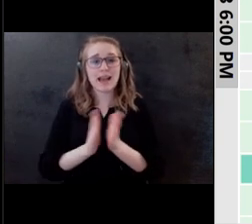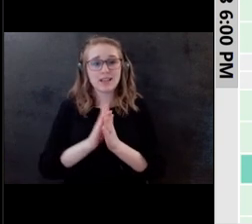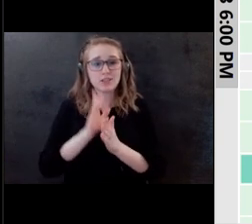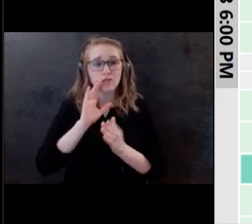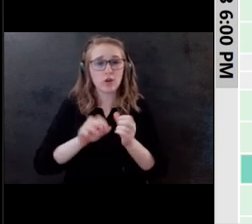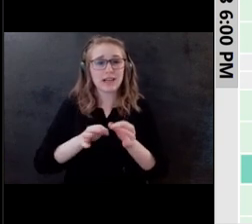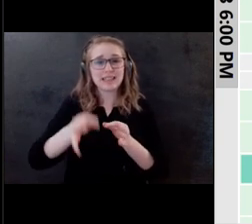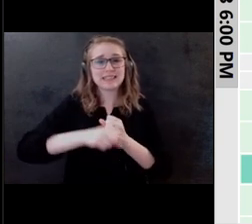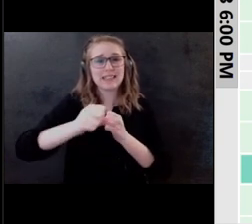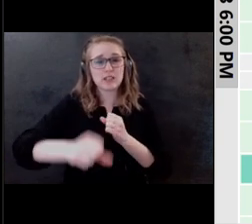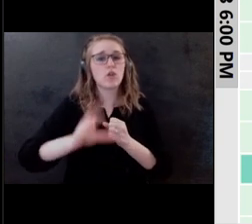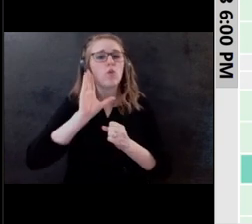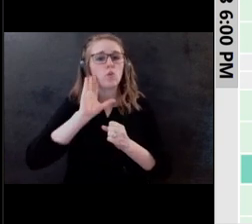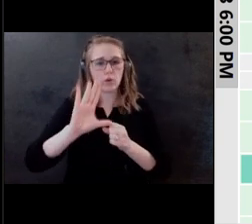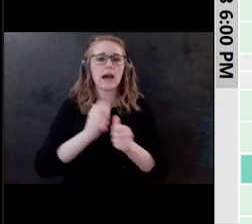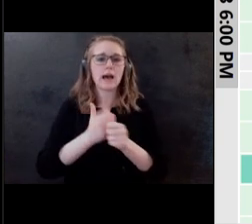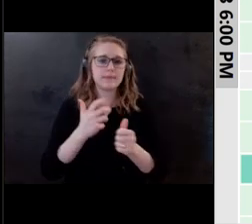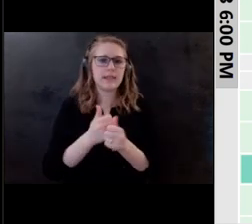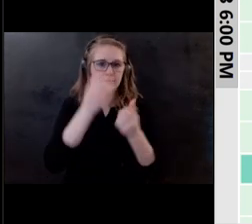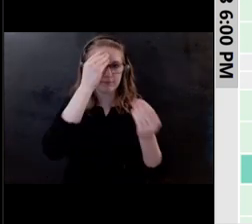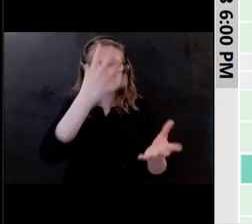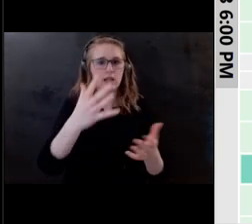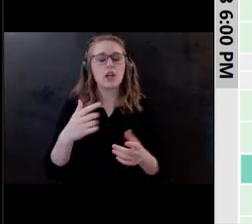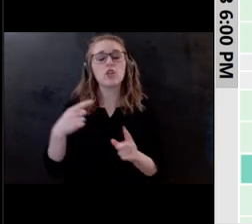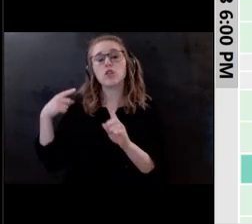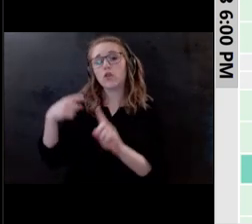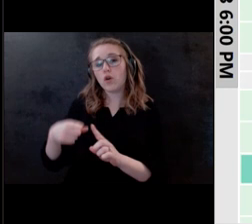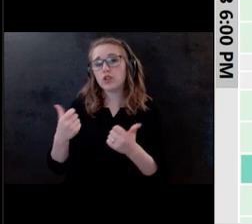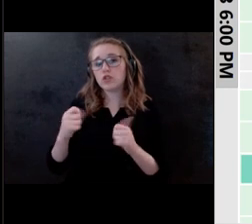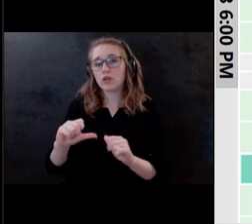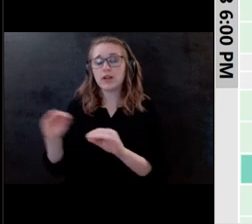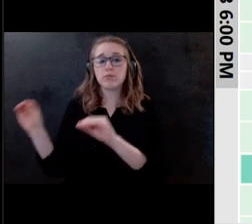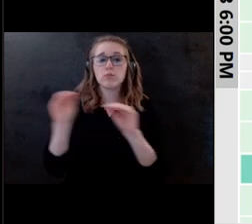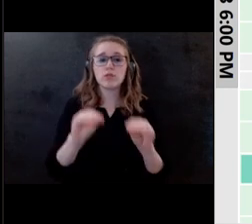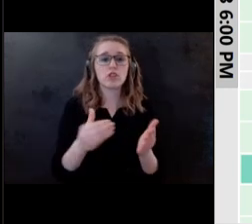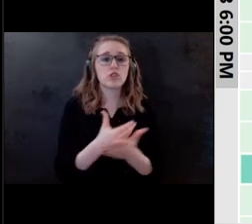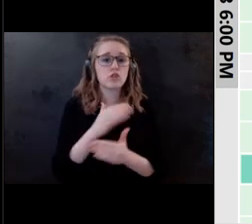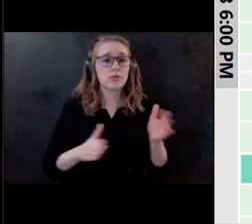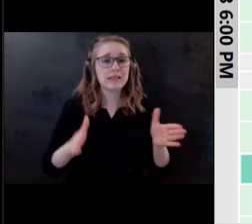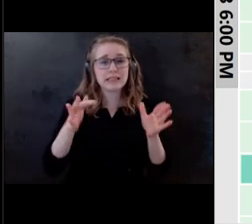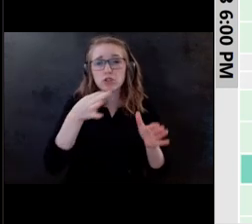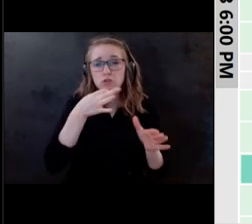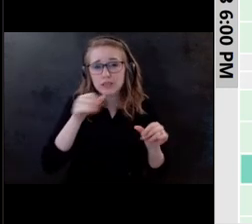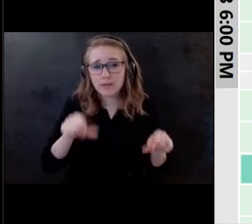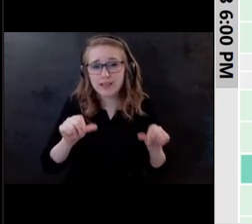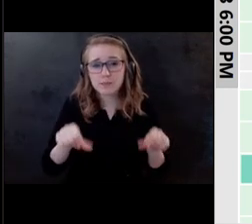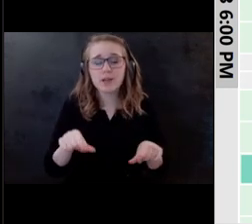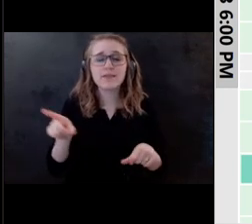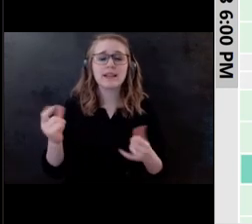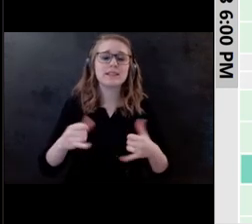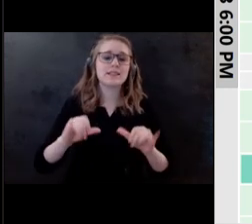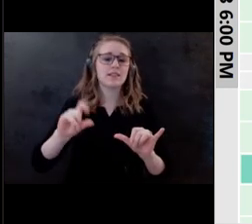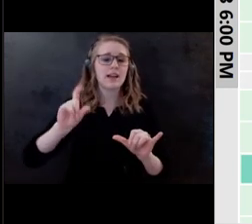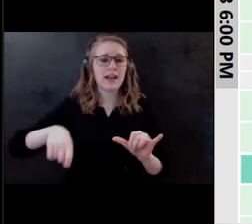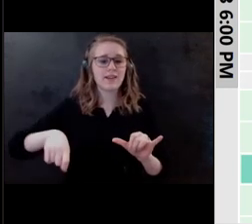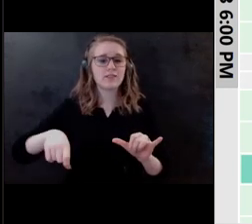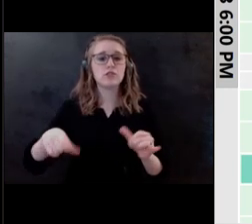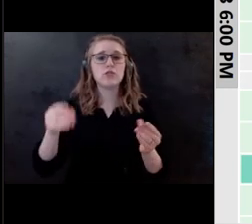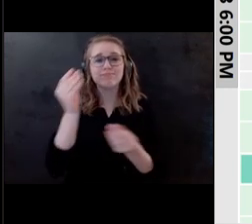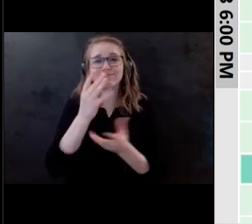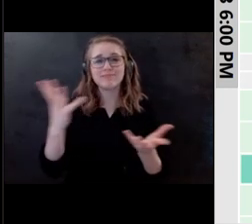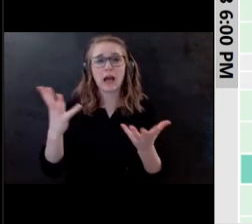also keep you updated on that. So our goal is to try to get them into their new facility as soon as possible. They still have to issue public